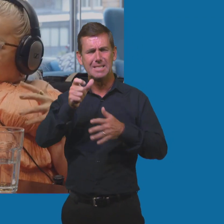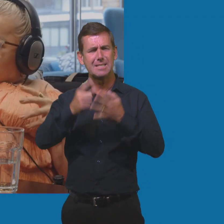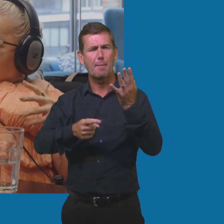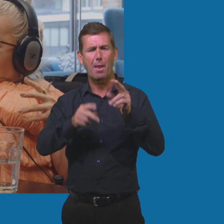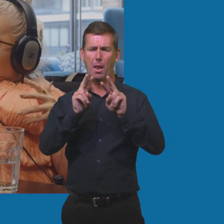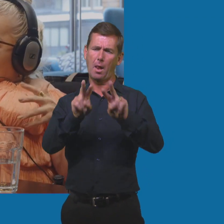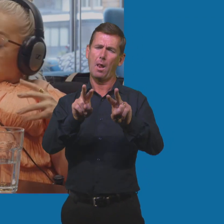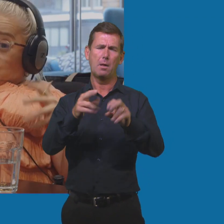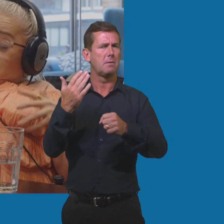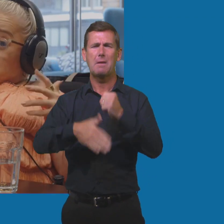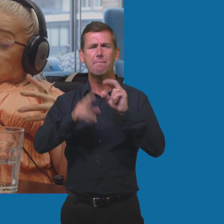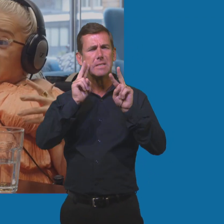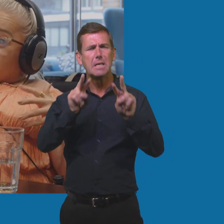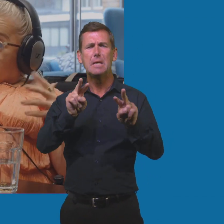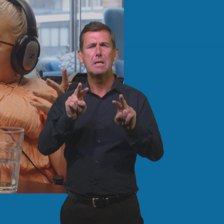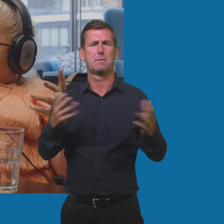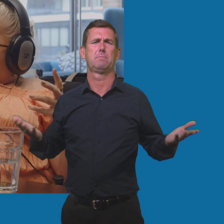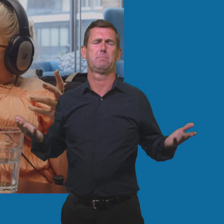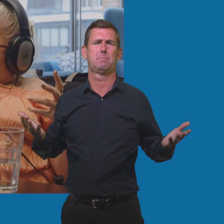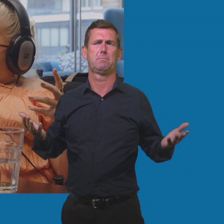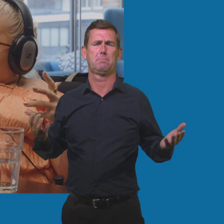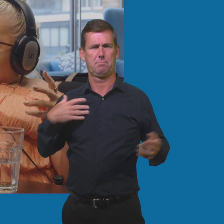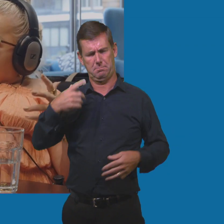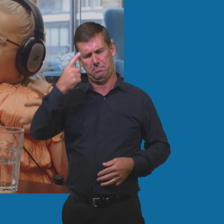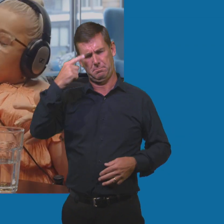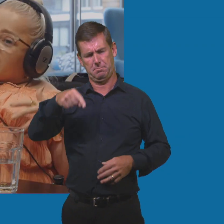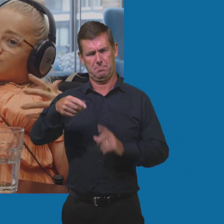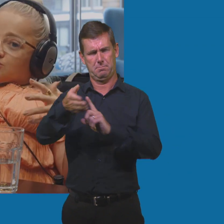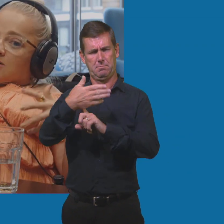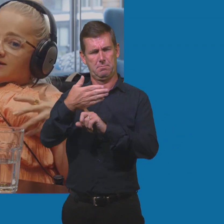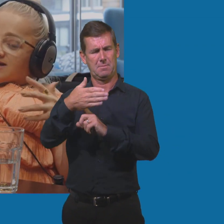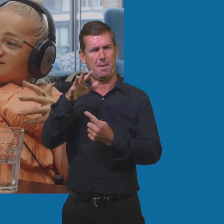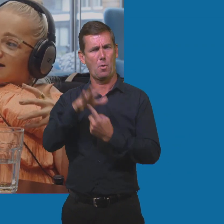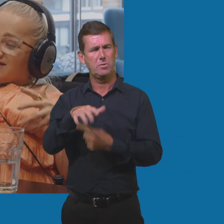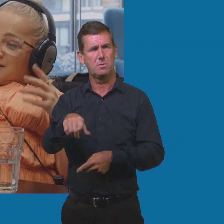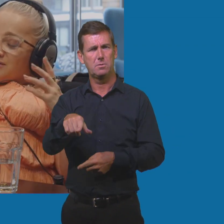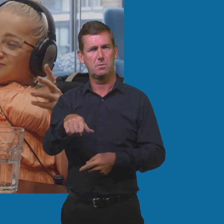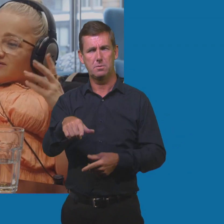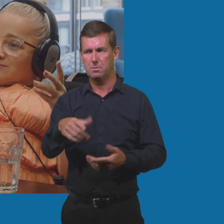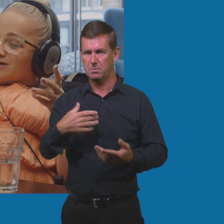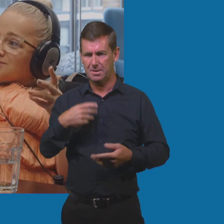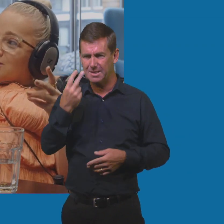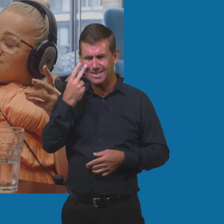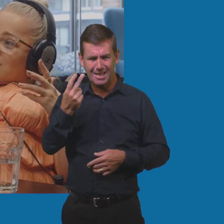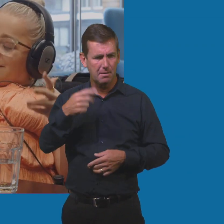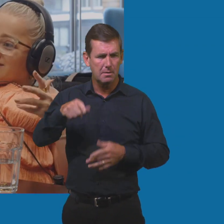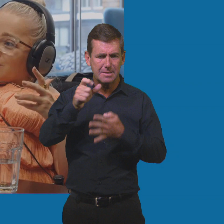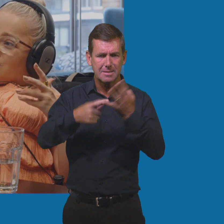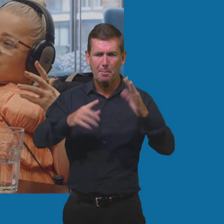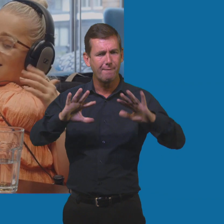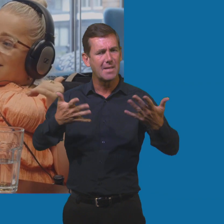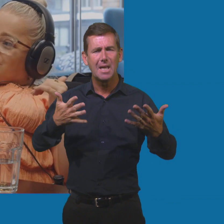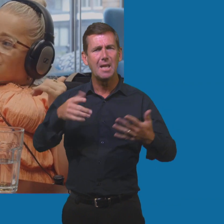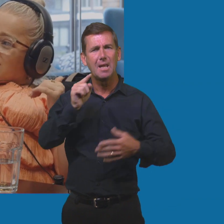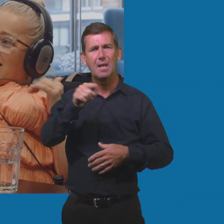that's, like a real big flag for me if we're not even visible on these dating apps. But it also reminded me of an